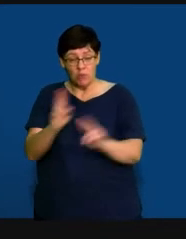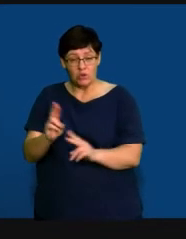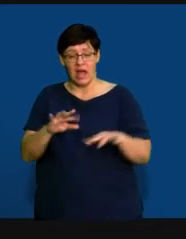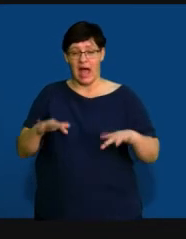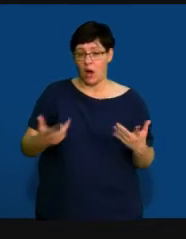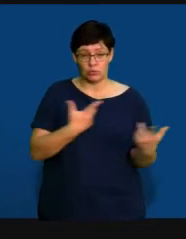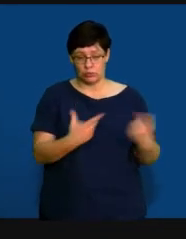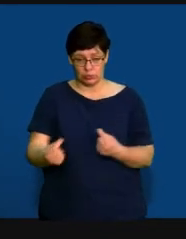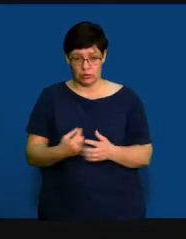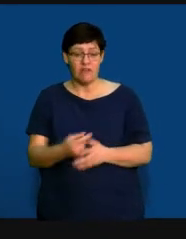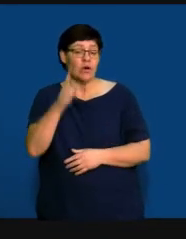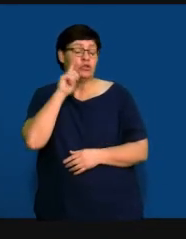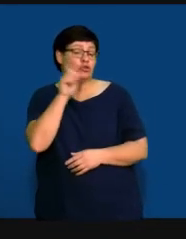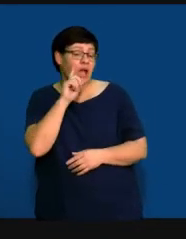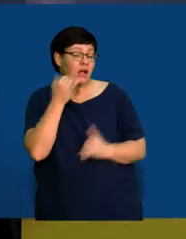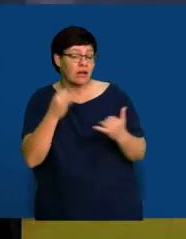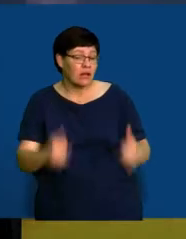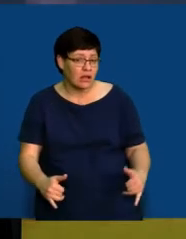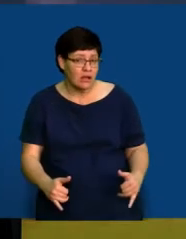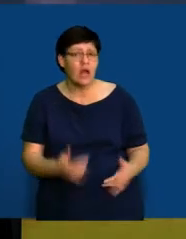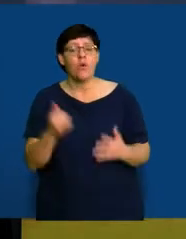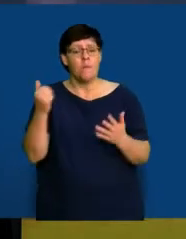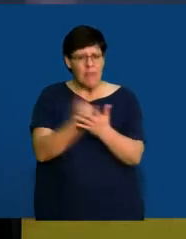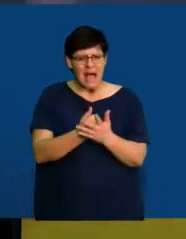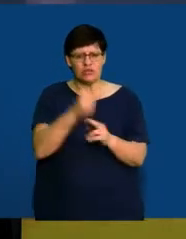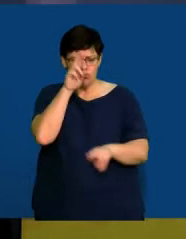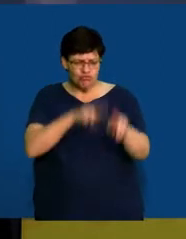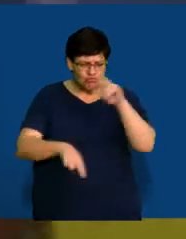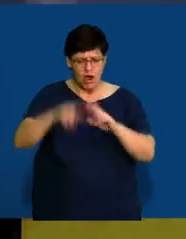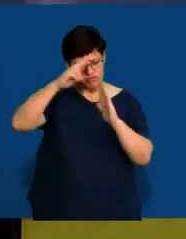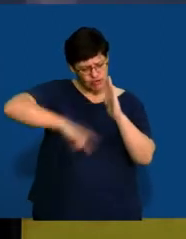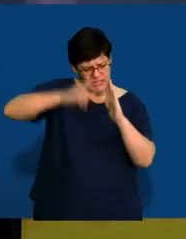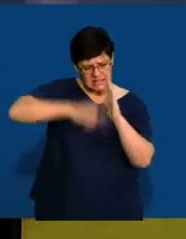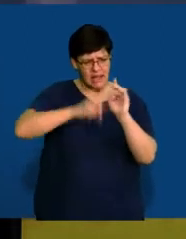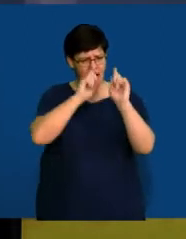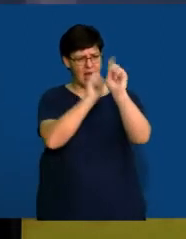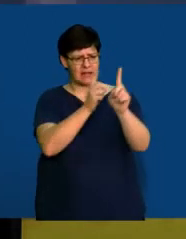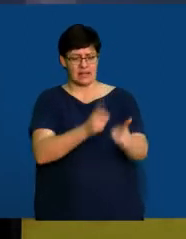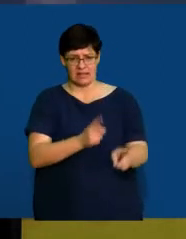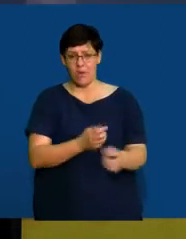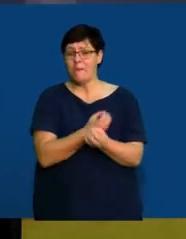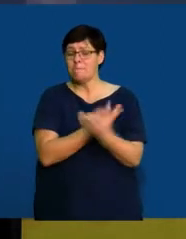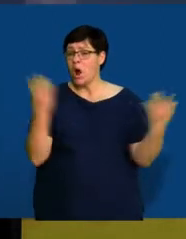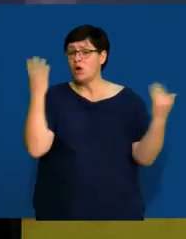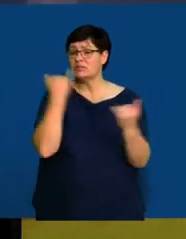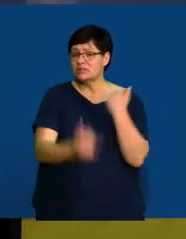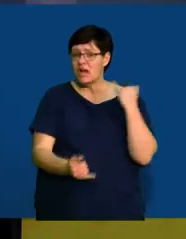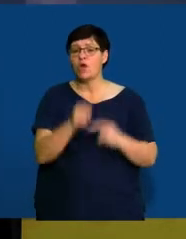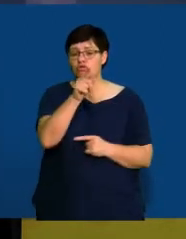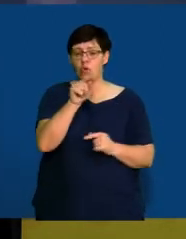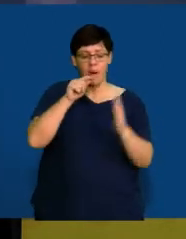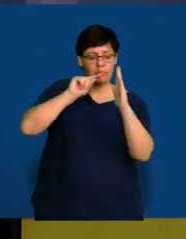you are checking, remember, read through your answers. A common error is